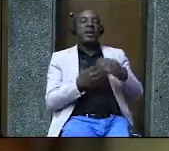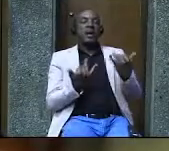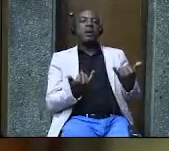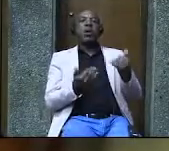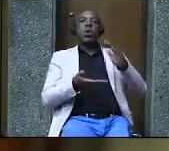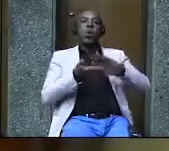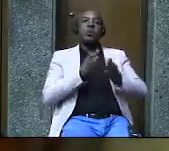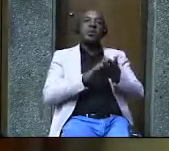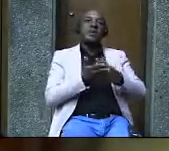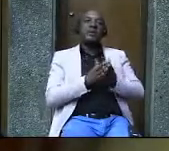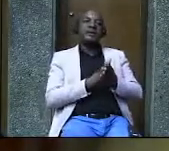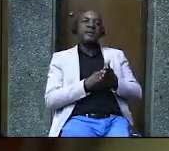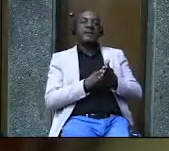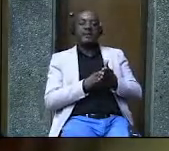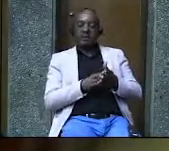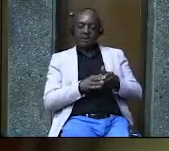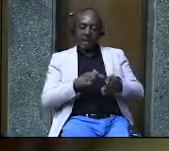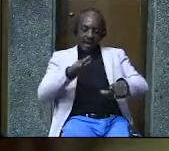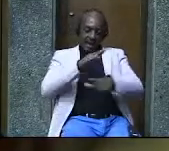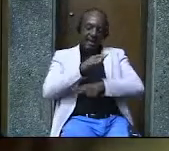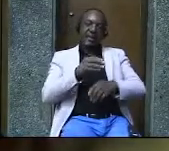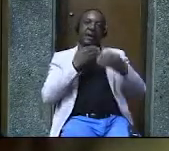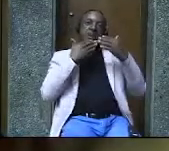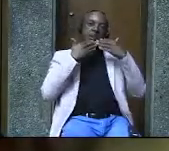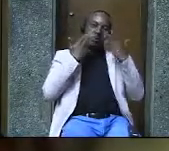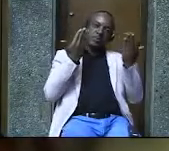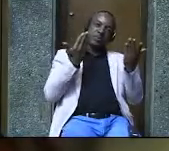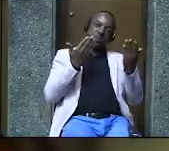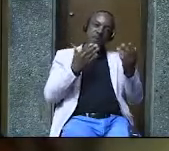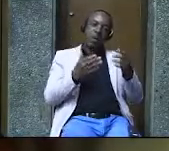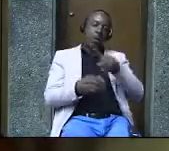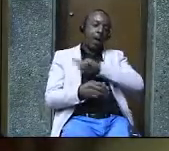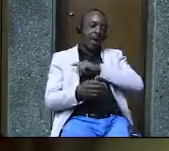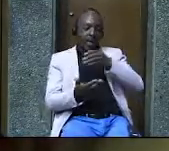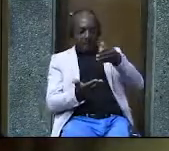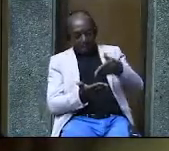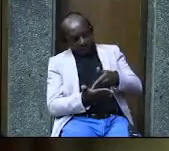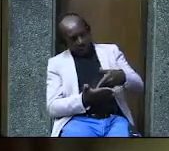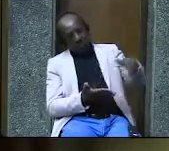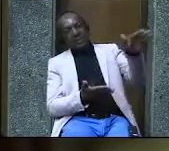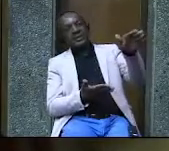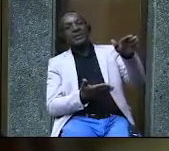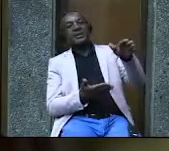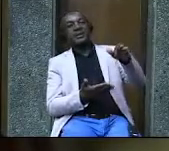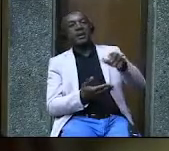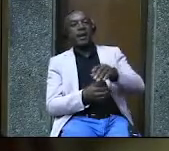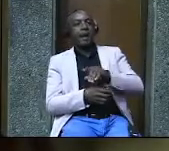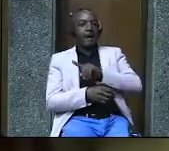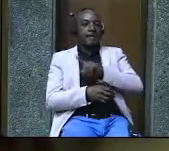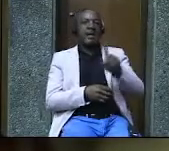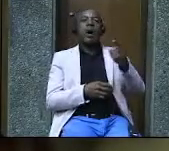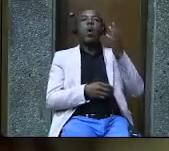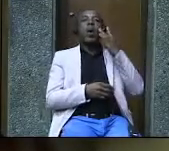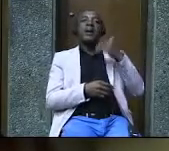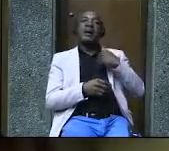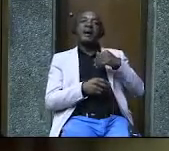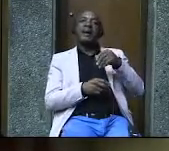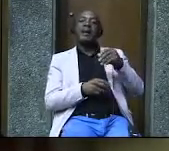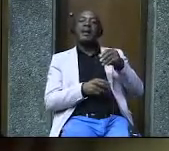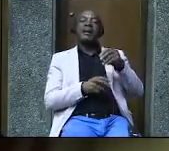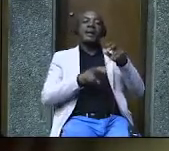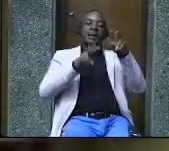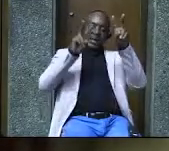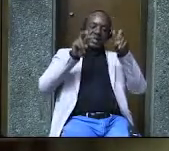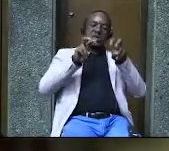dispossessed, and it was not taken. In terms of land claim, where they were referred to